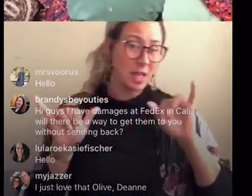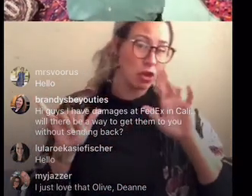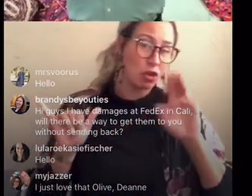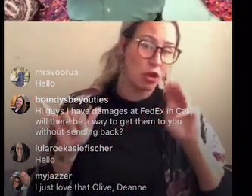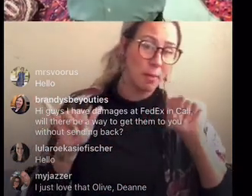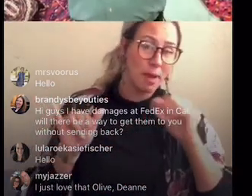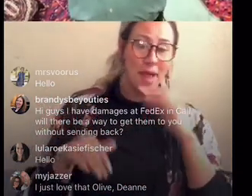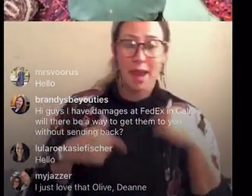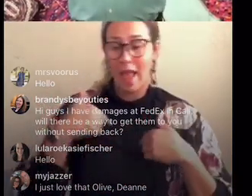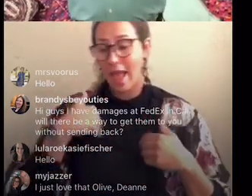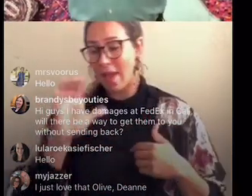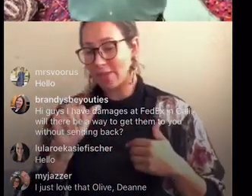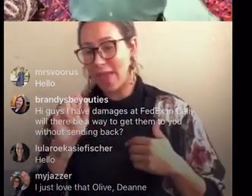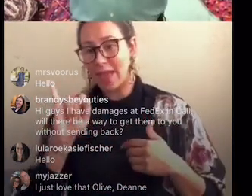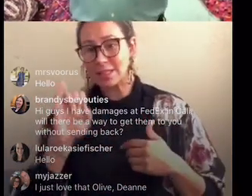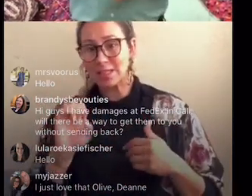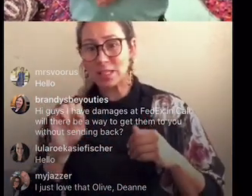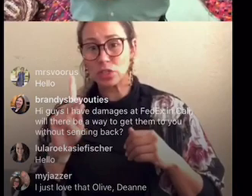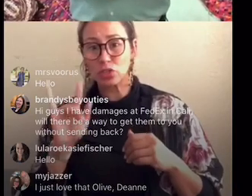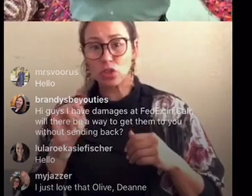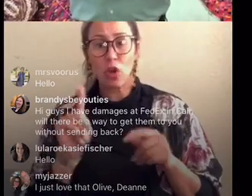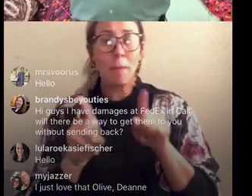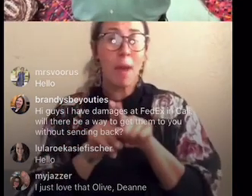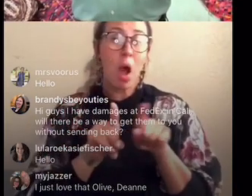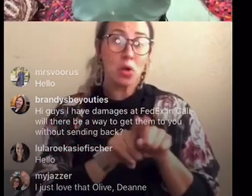got Cassie skirts. And by the way,